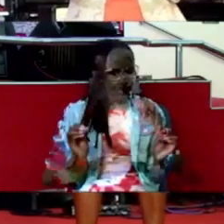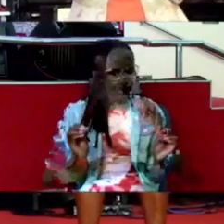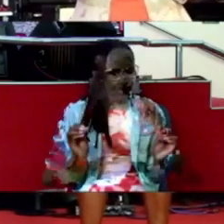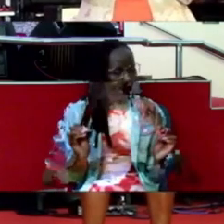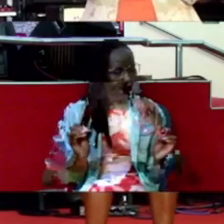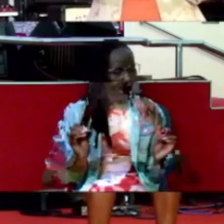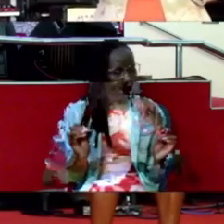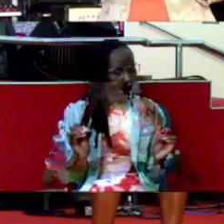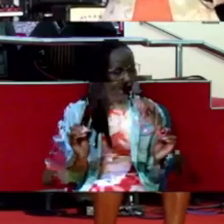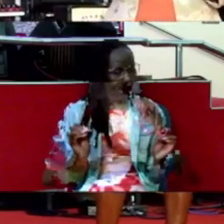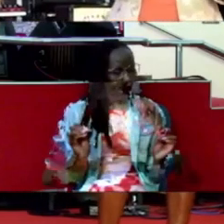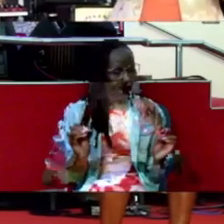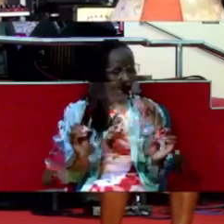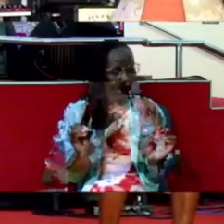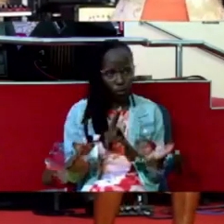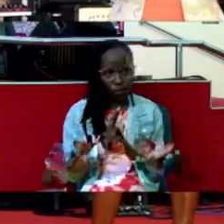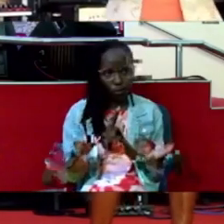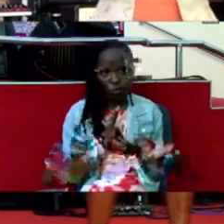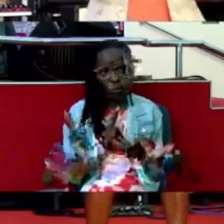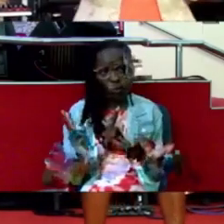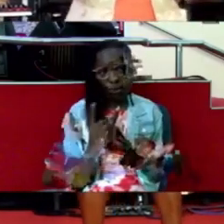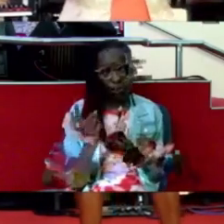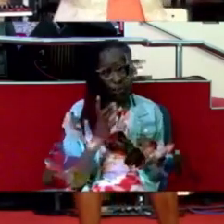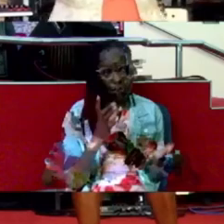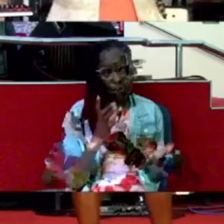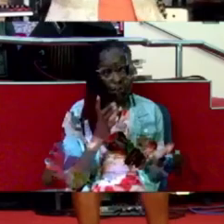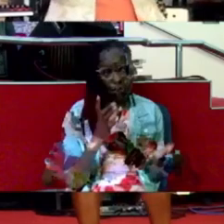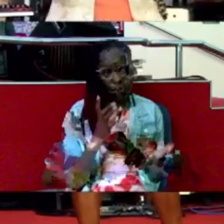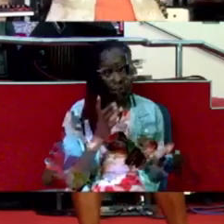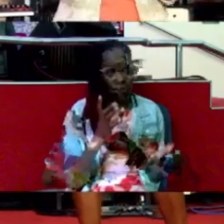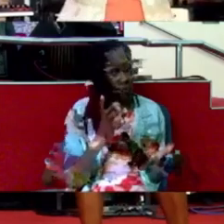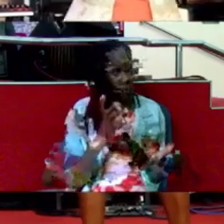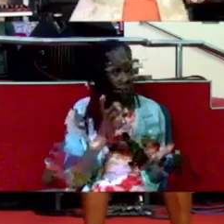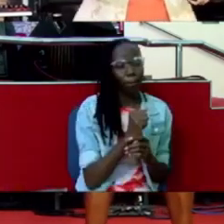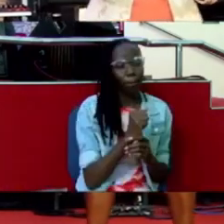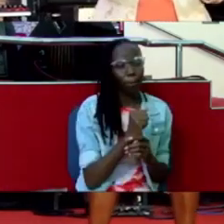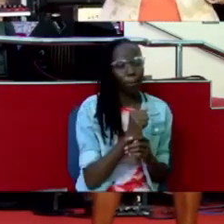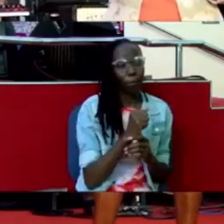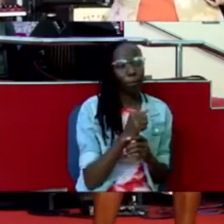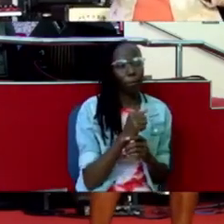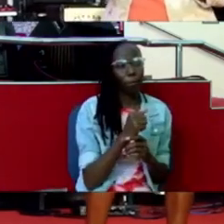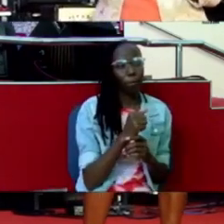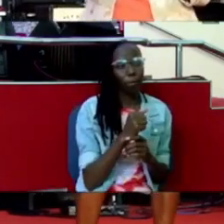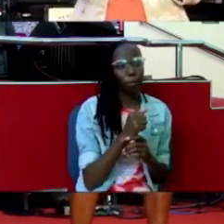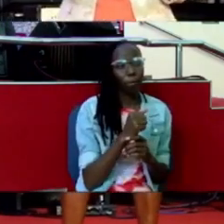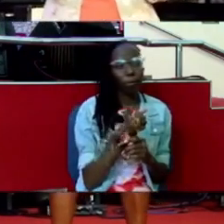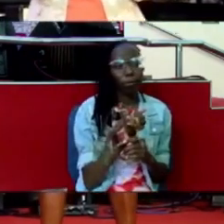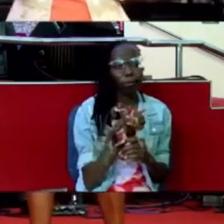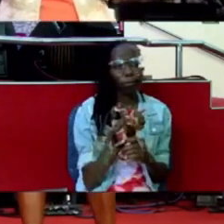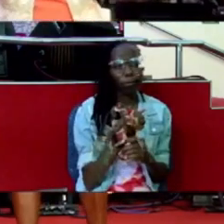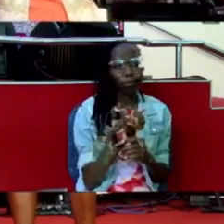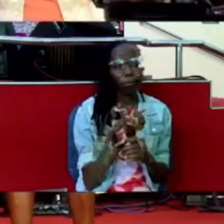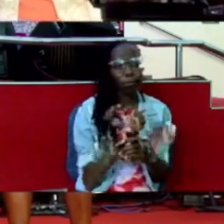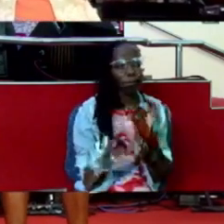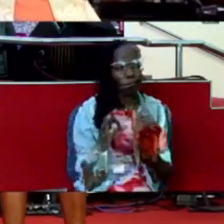opportunities are only missed. Nafasi hazipoteangi ni kuzikosa tunazikosanga. So if David had disobeyed his